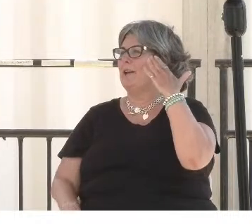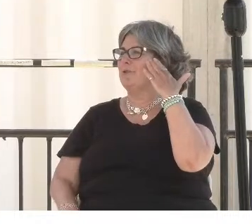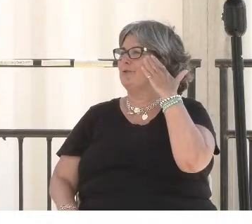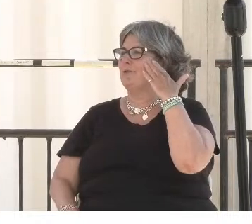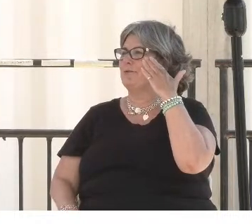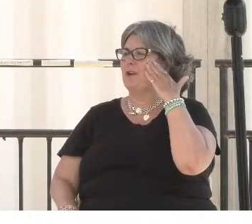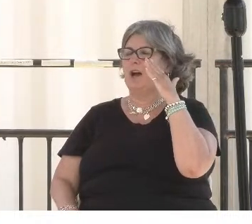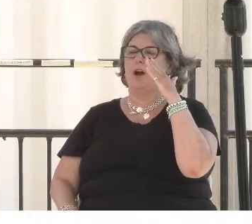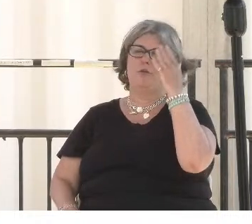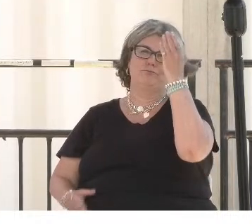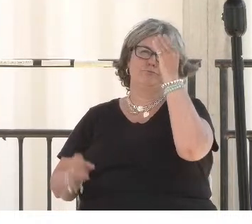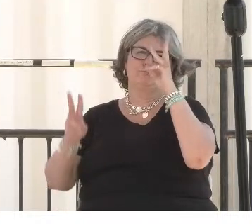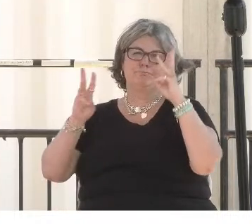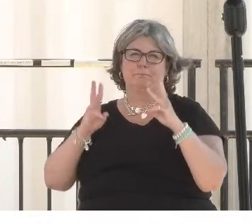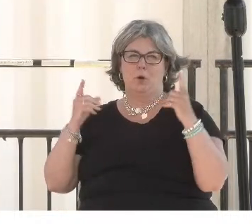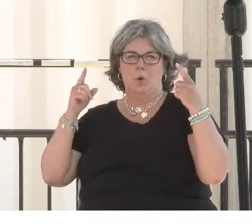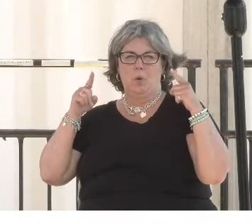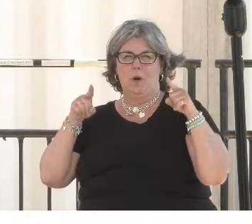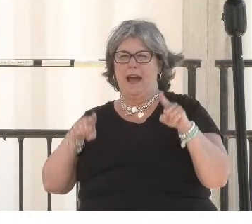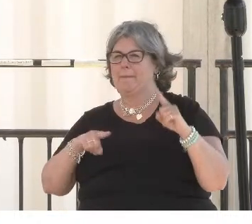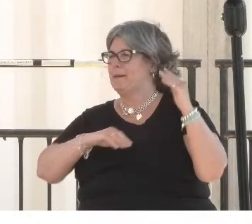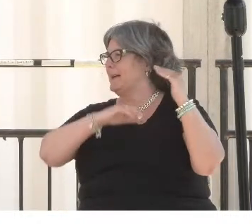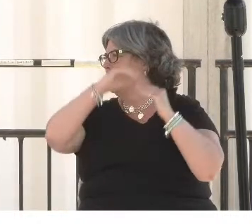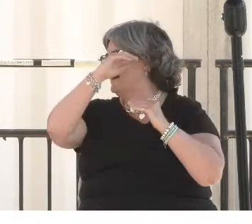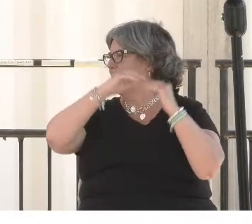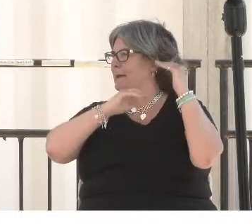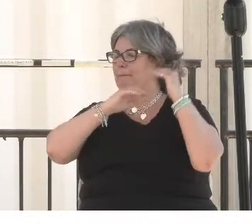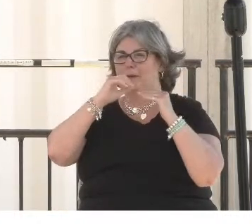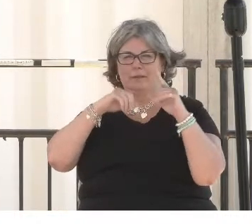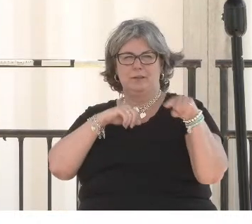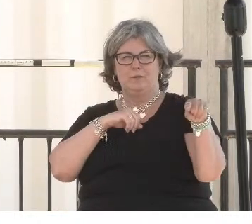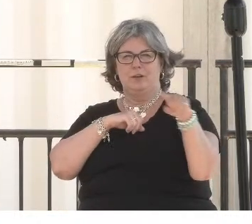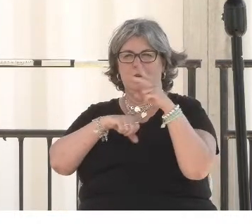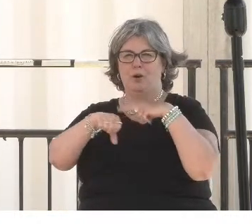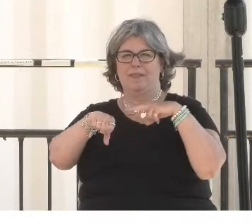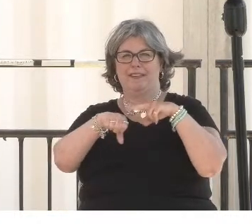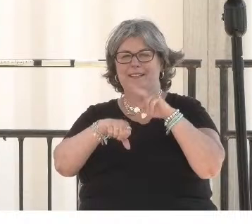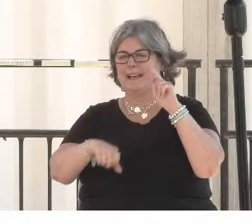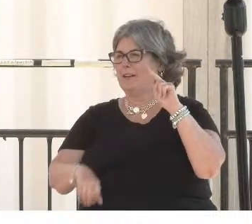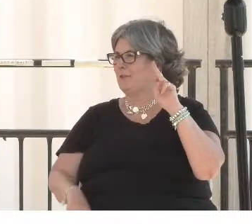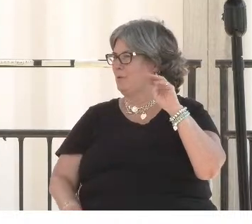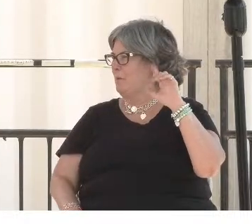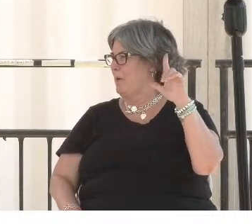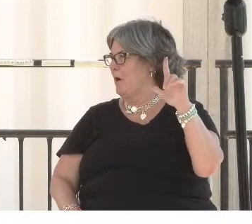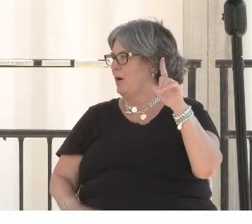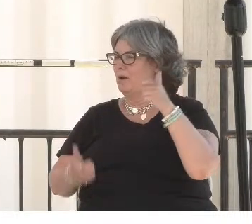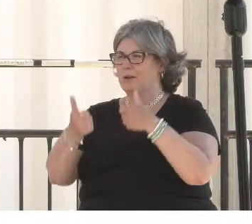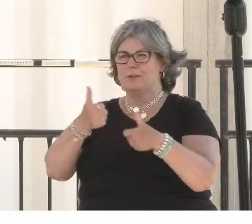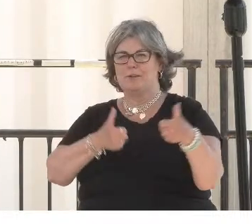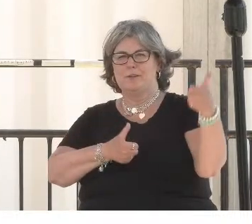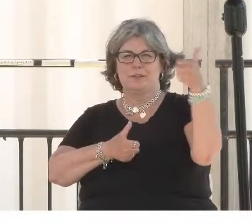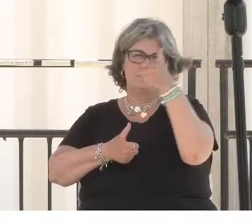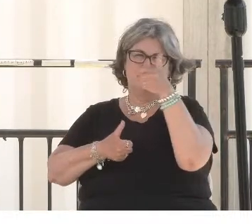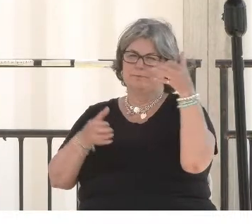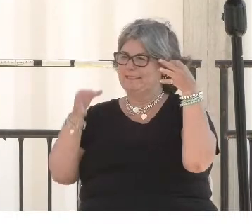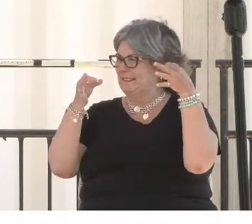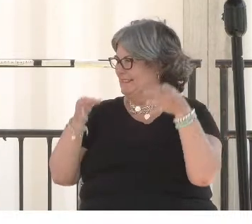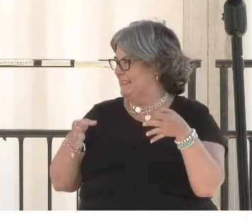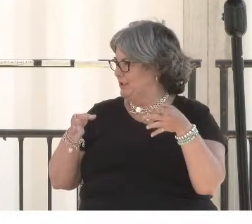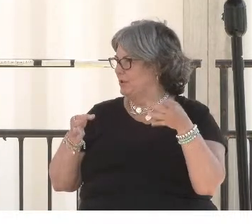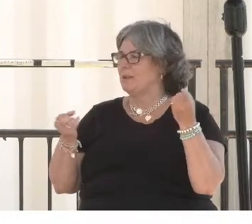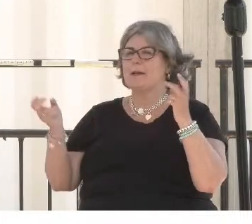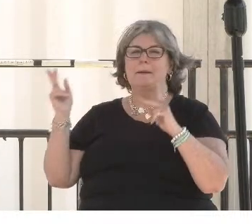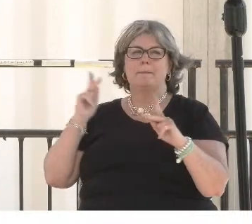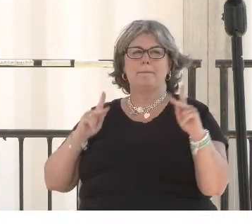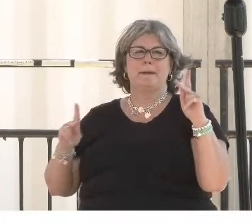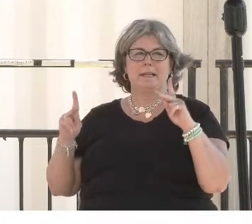in climate news based on what happened at a building not far from where you are on the National Mall. The Supreme Court made a decision I think a lot of